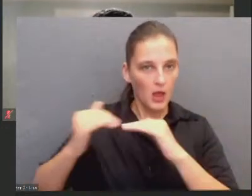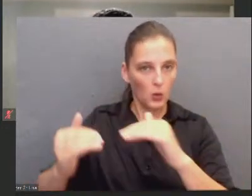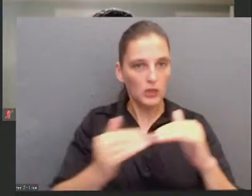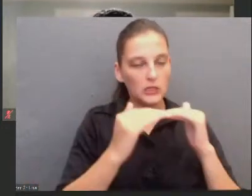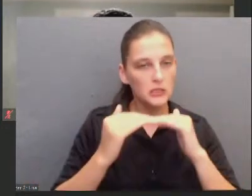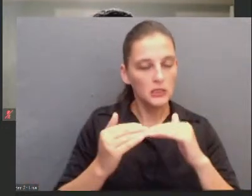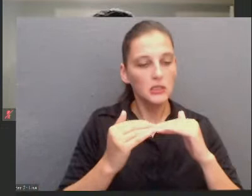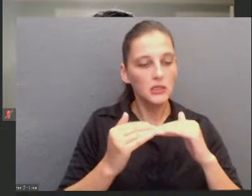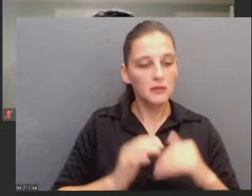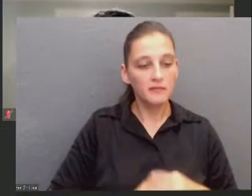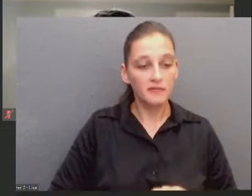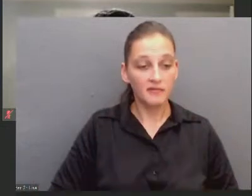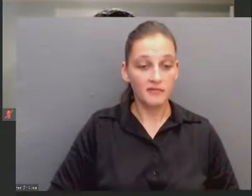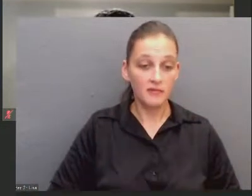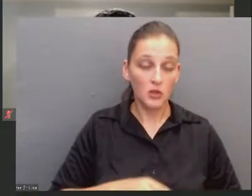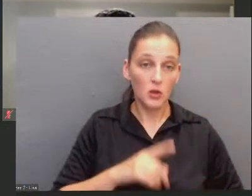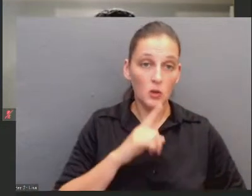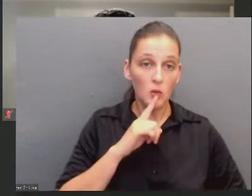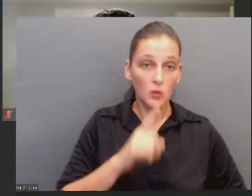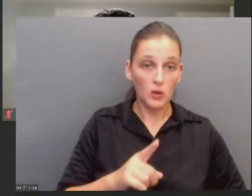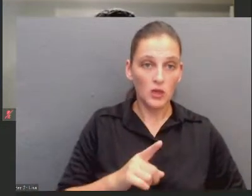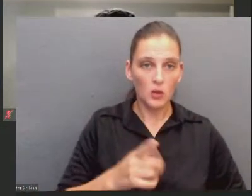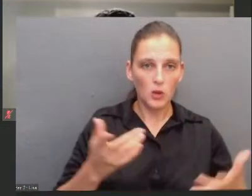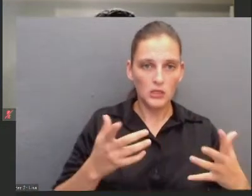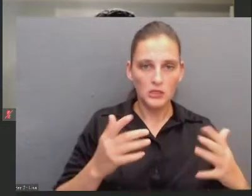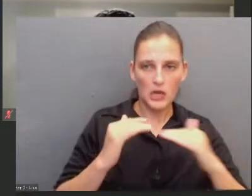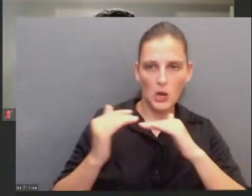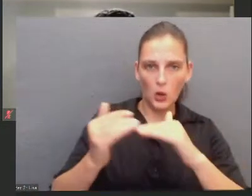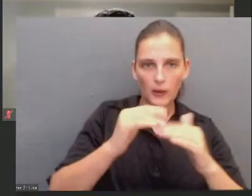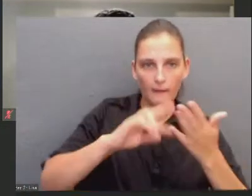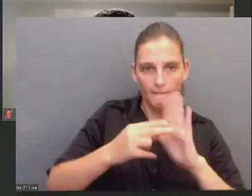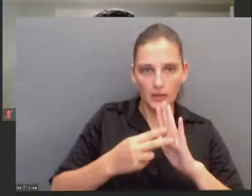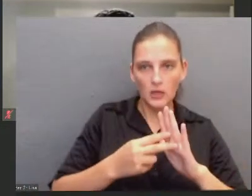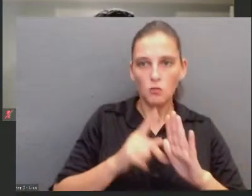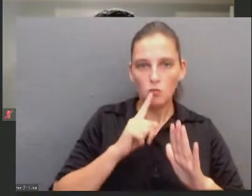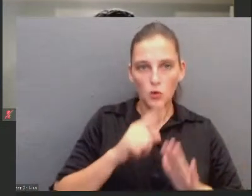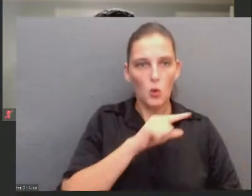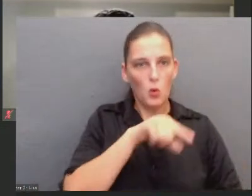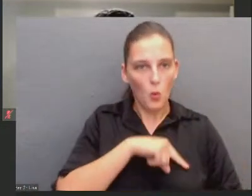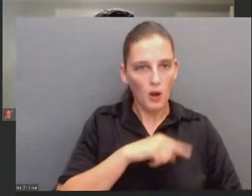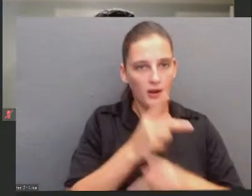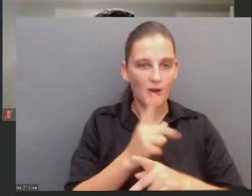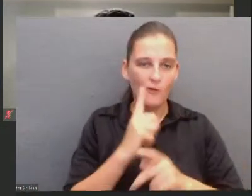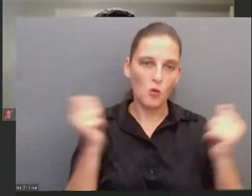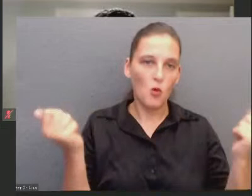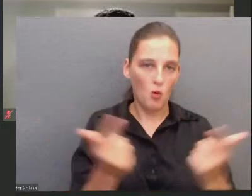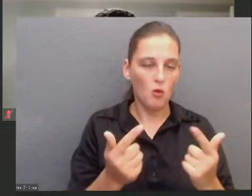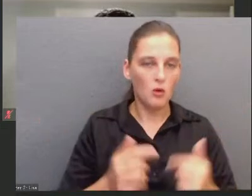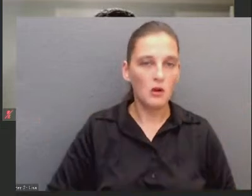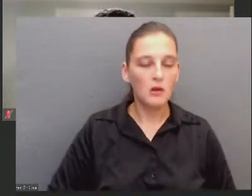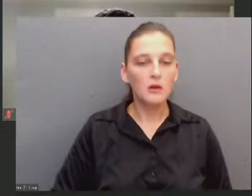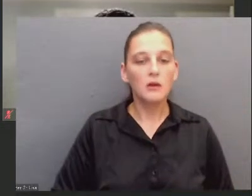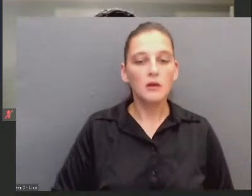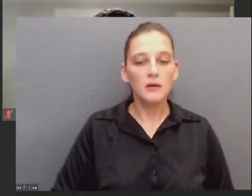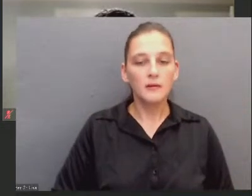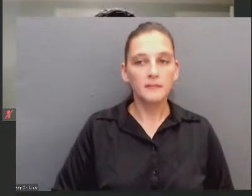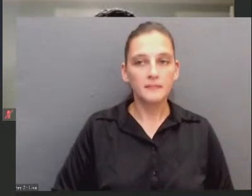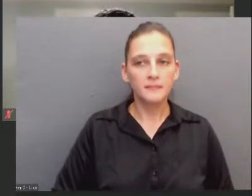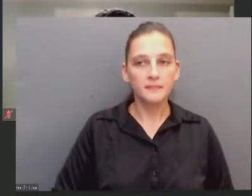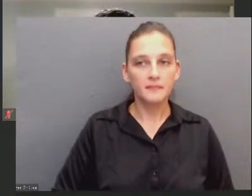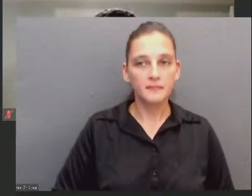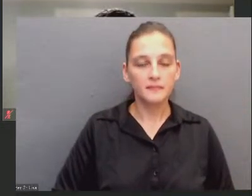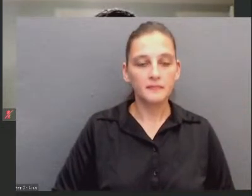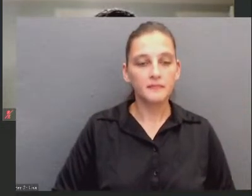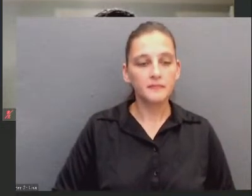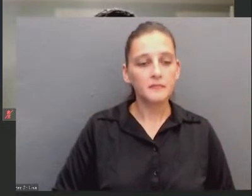have really which equity is about, which is about quality of care for everyone. And also the opportunity